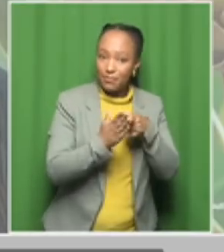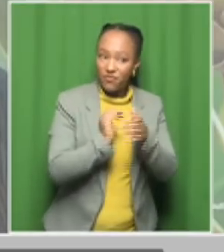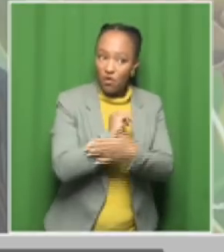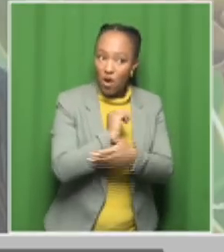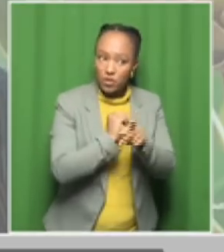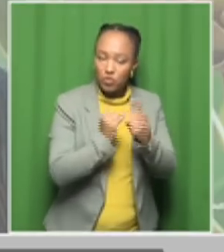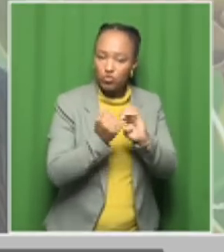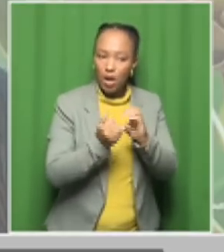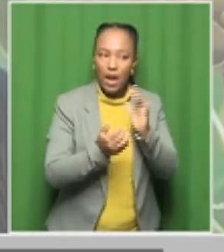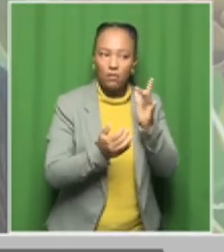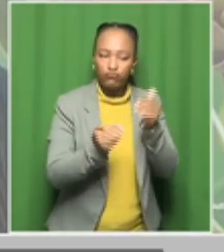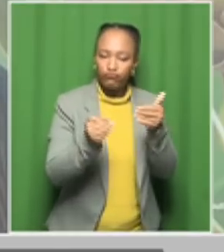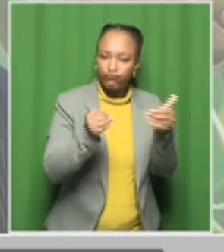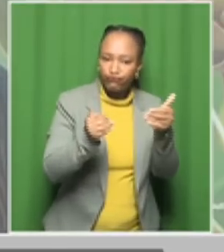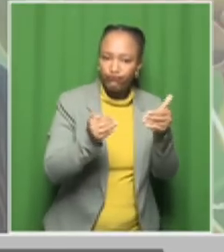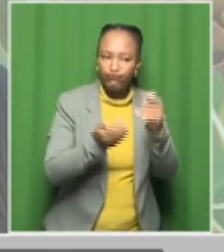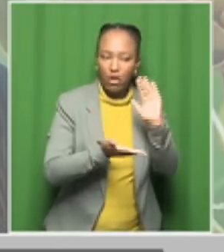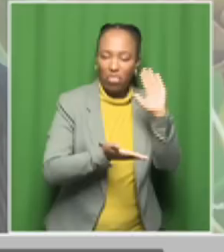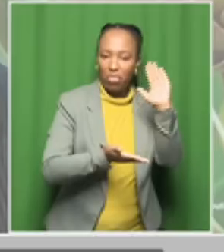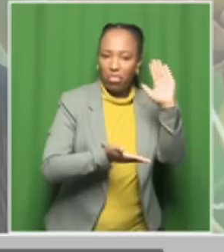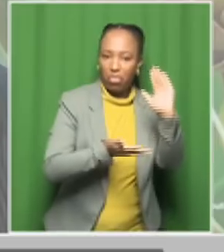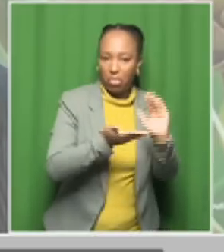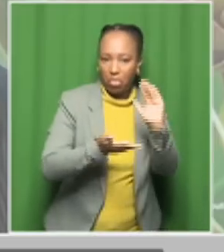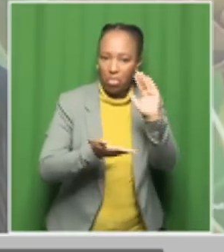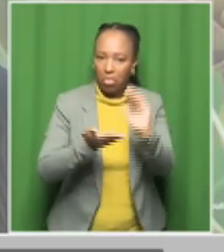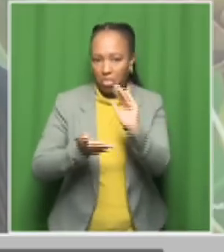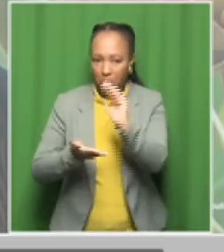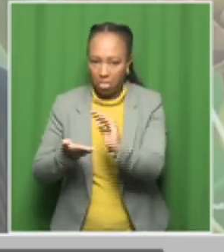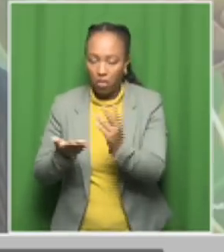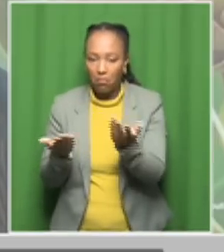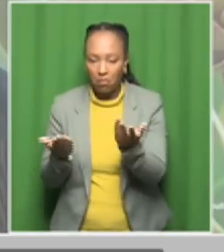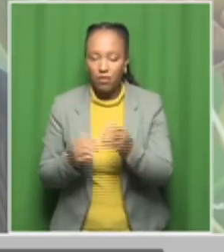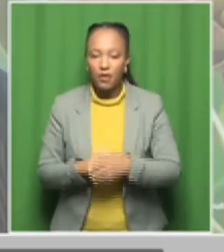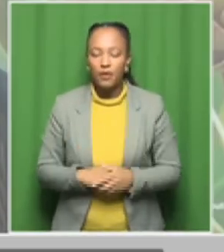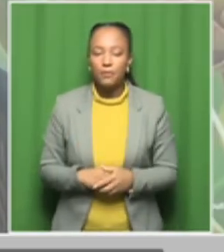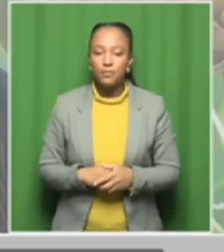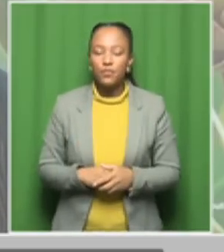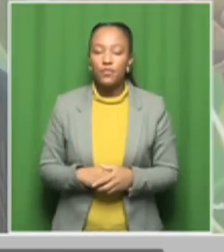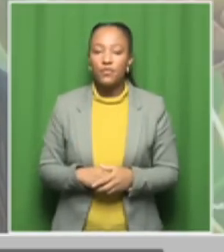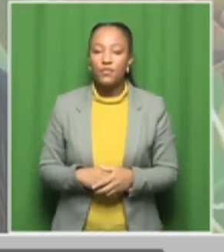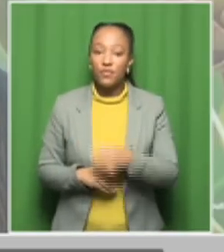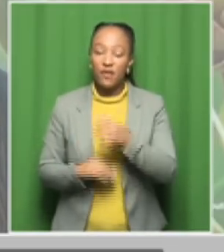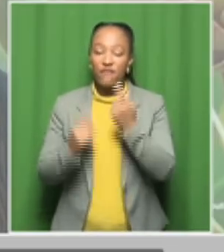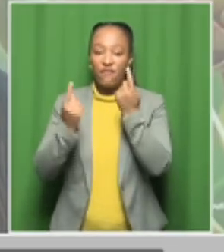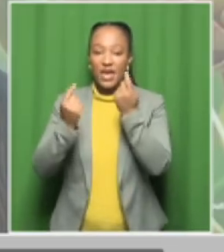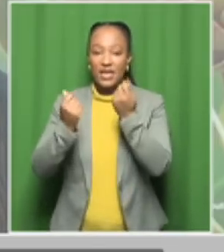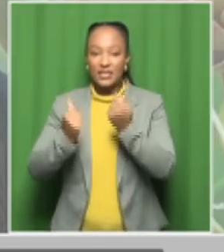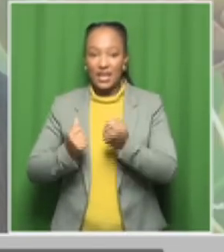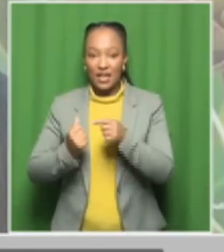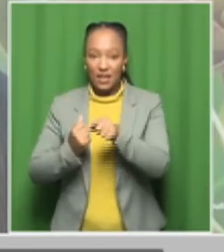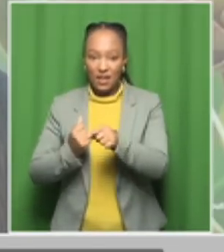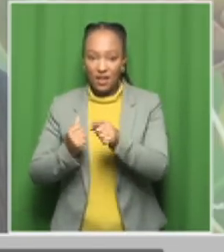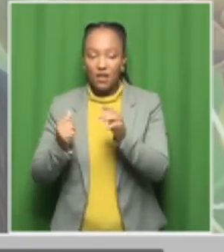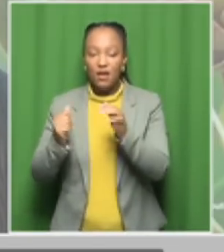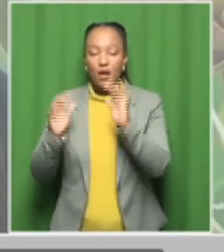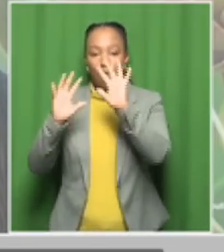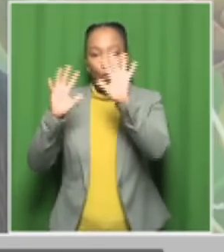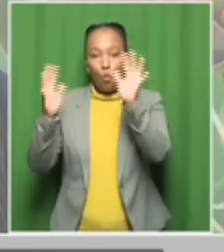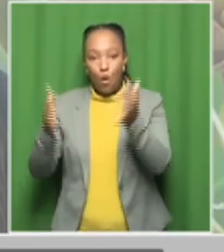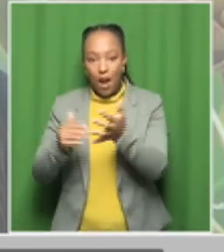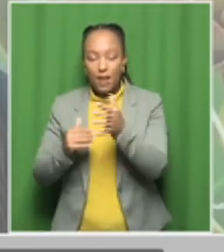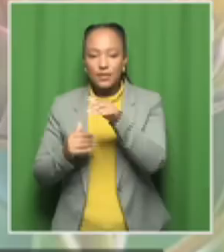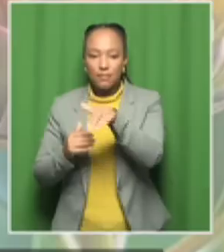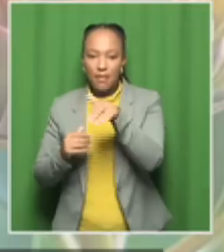countries? The reform of the international financial architecture, including the World Bank, the IMF, and the